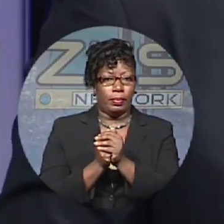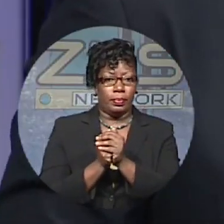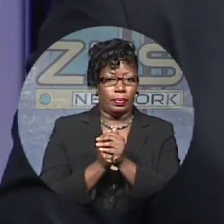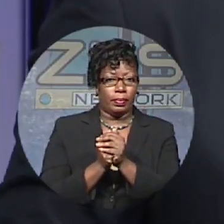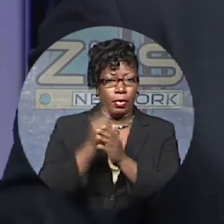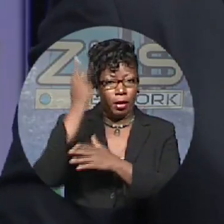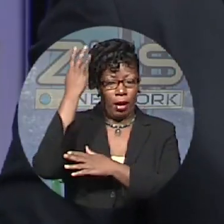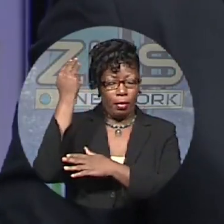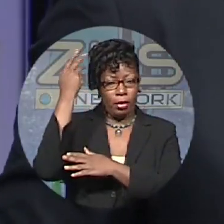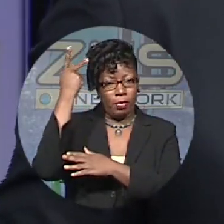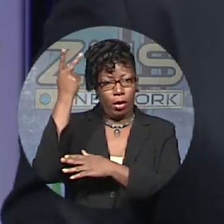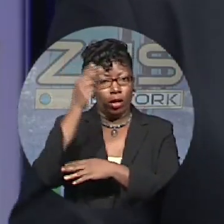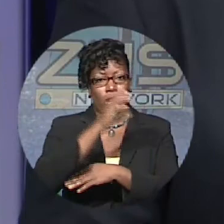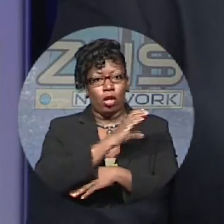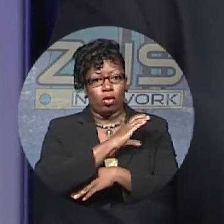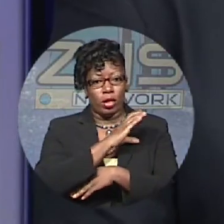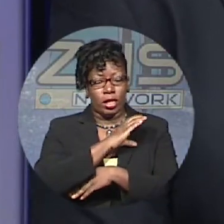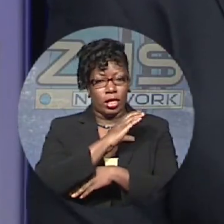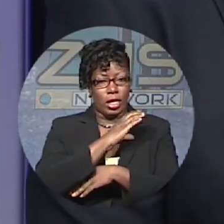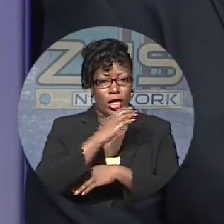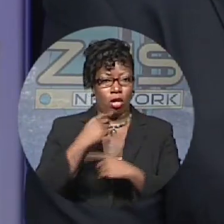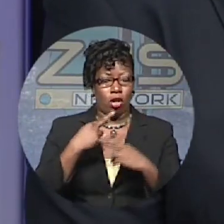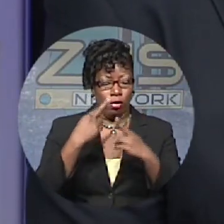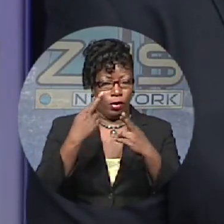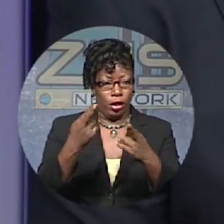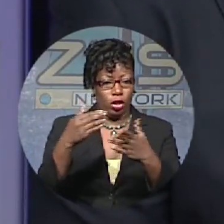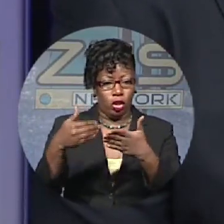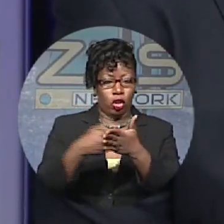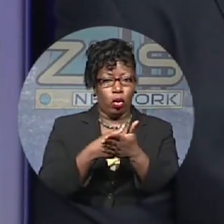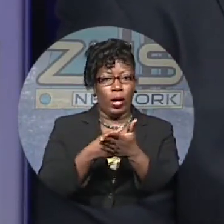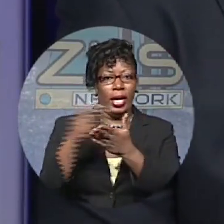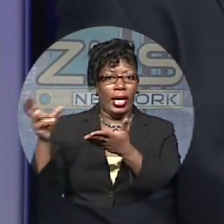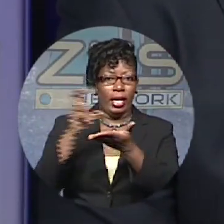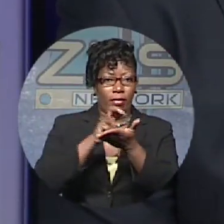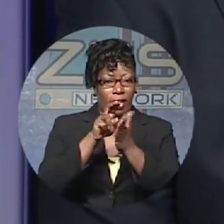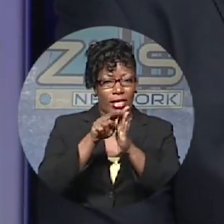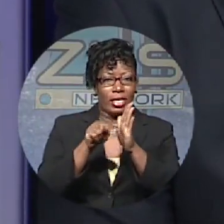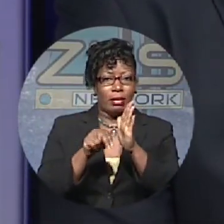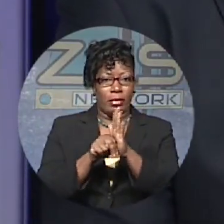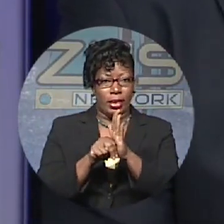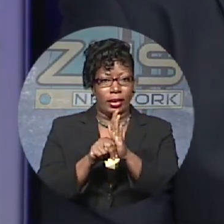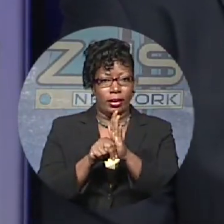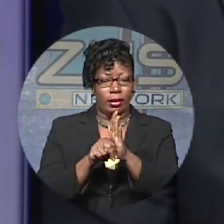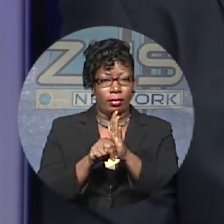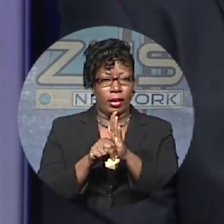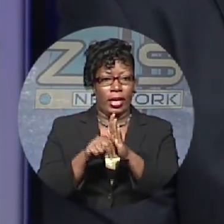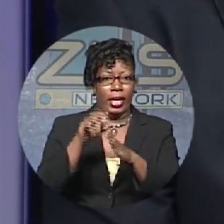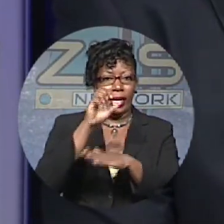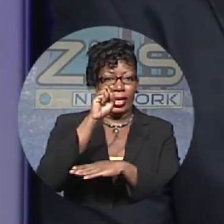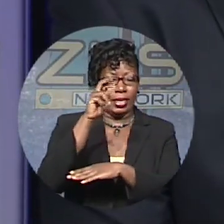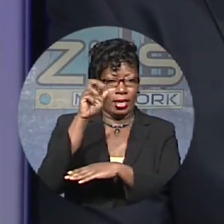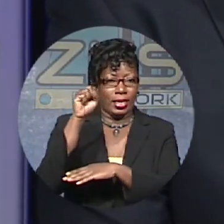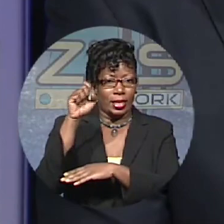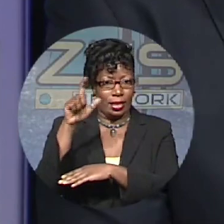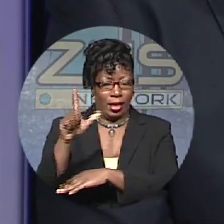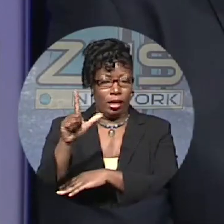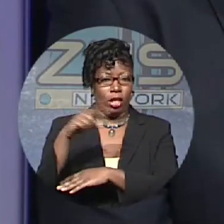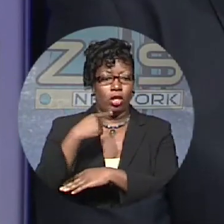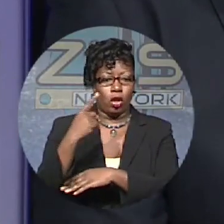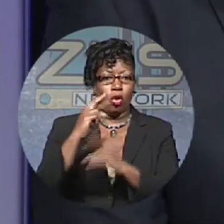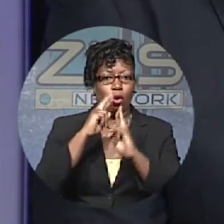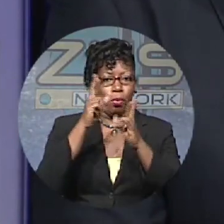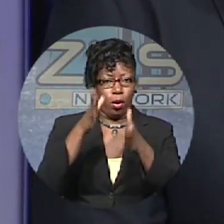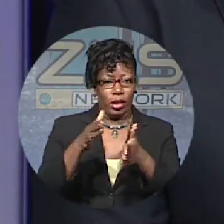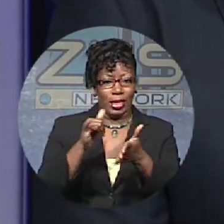Well, Prime Minister Perry Christie also revealing details of a new investment set for San Salvador. Now, he told reporters Monday evening